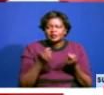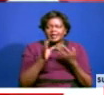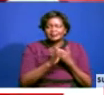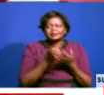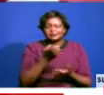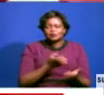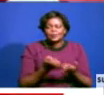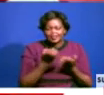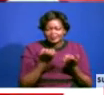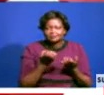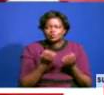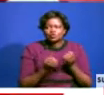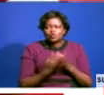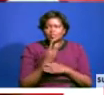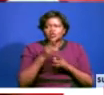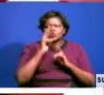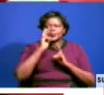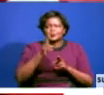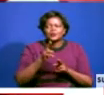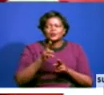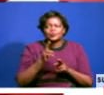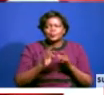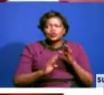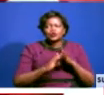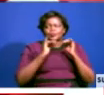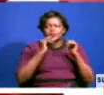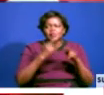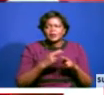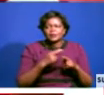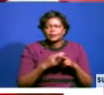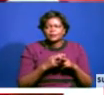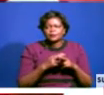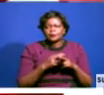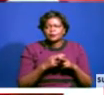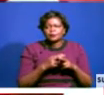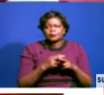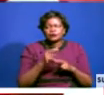economic growth. Reporting for Prime Edition, my name is Nduta Mukami.